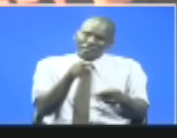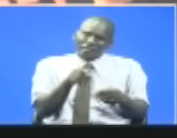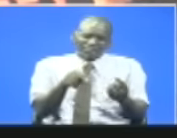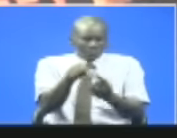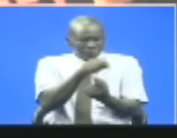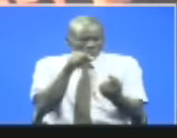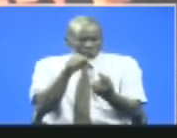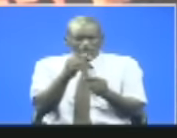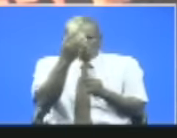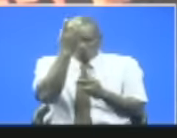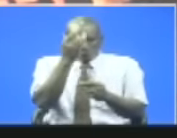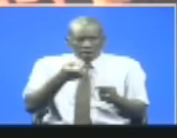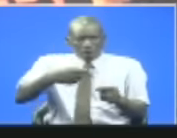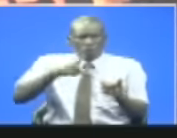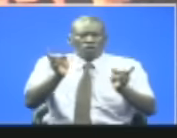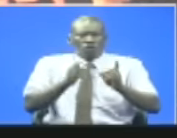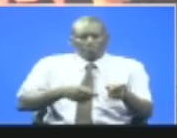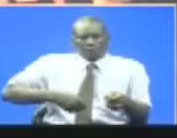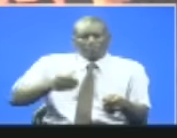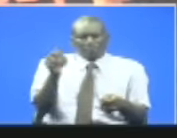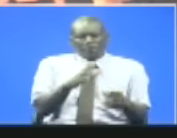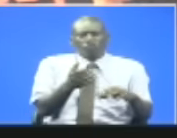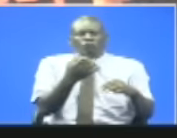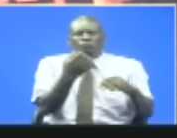specifically, why have we not been compensated since